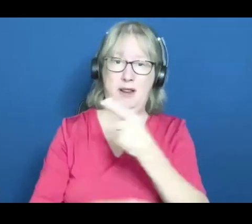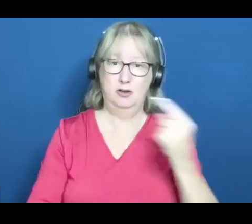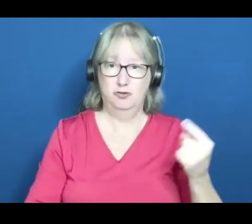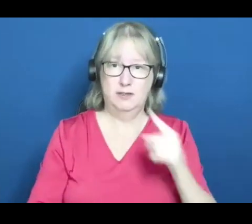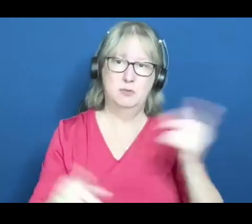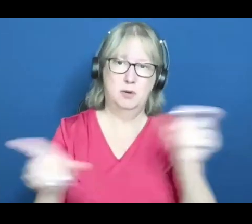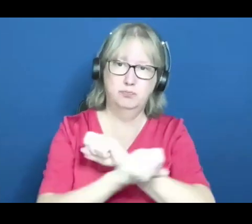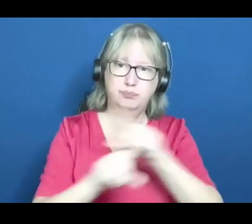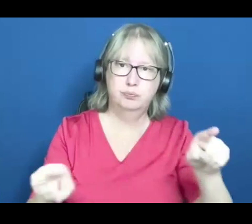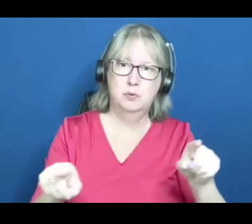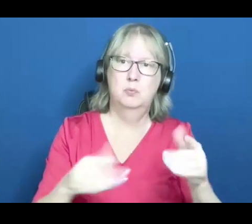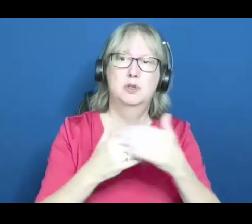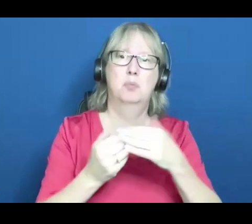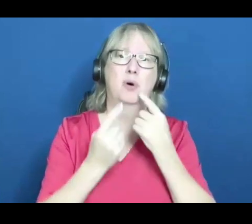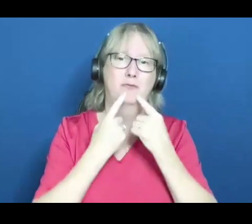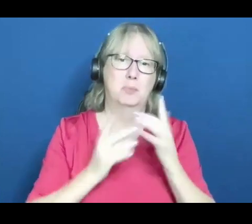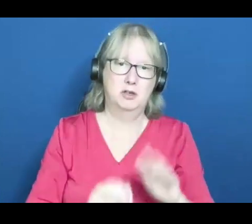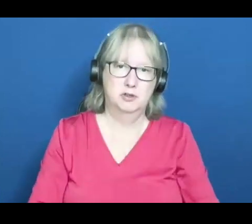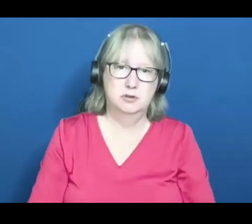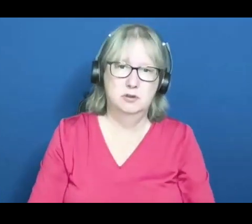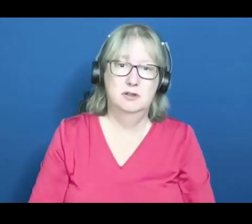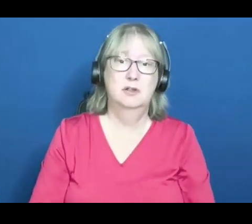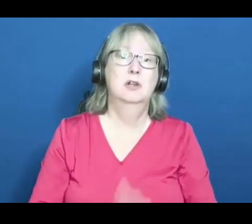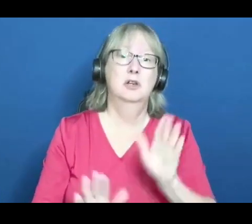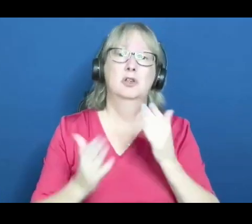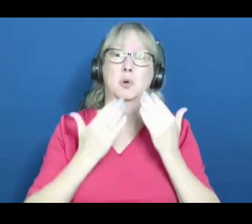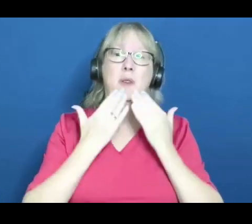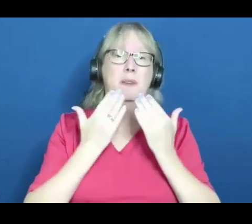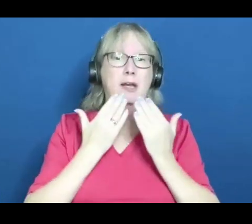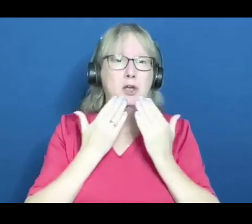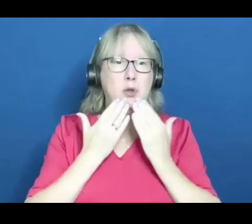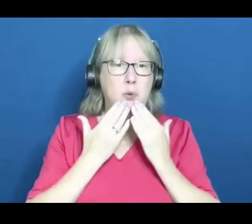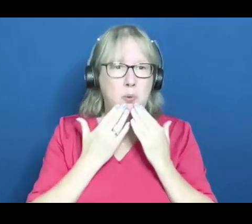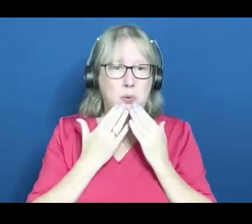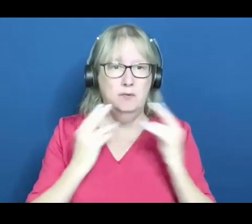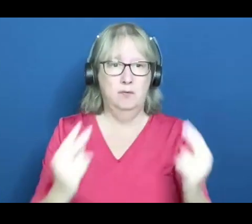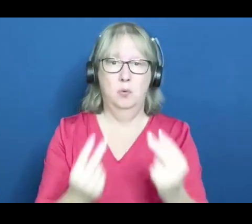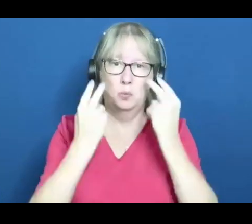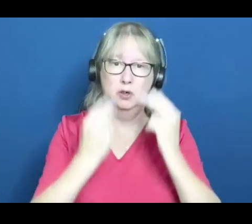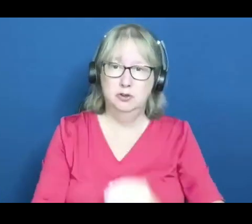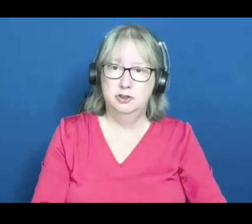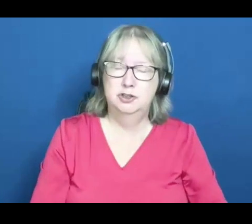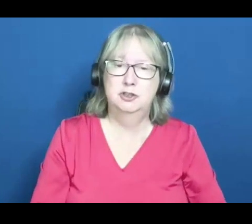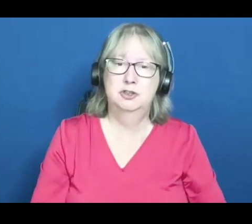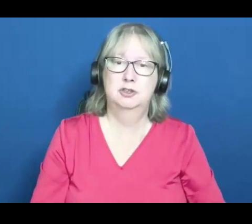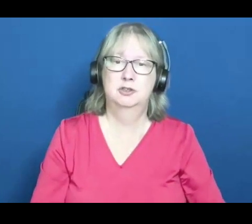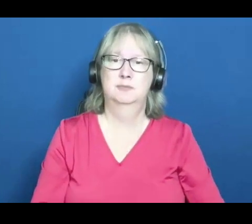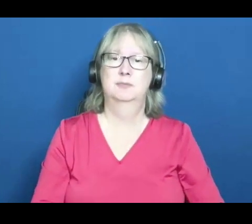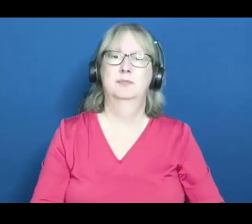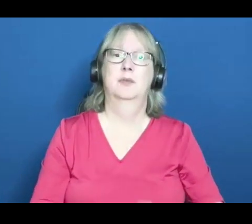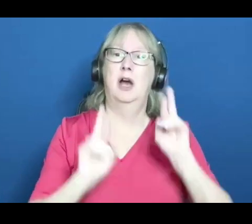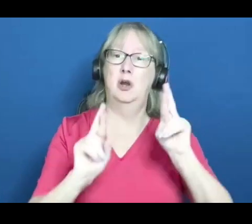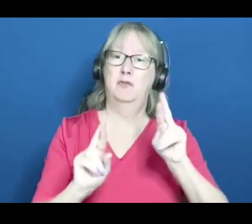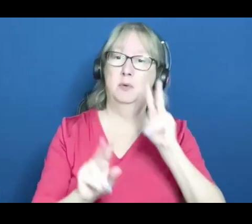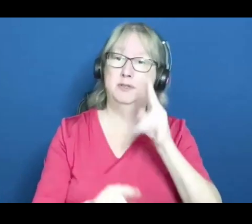follow-up information on there as well. So it leads me to say thank you very much to everyone involved, and we sincerely hope to see